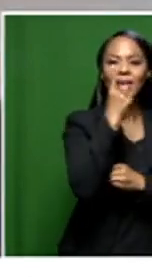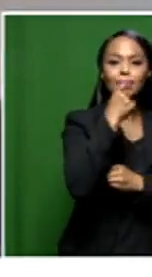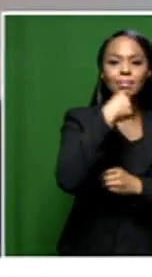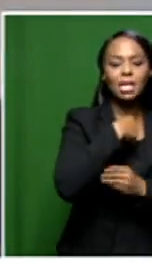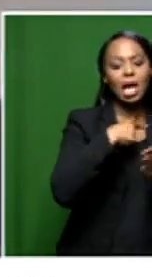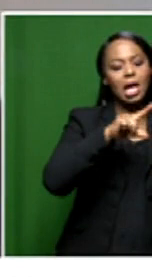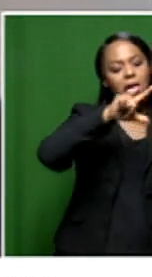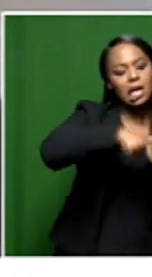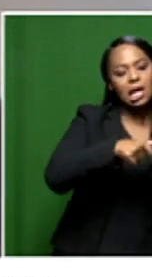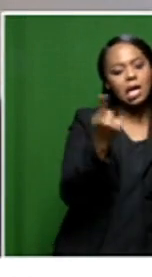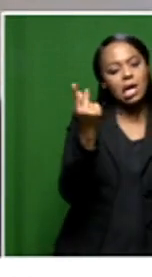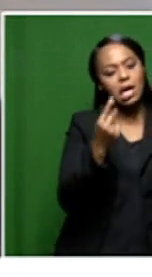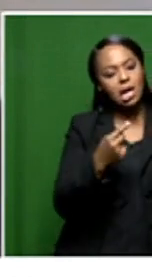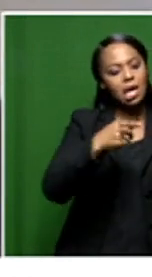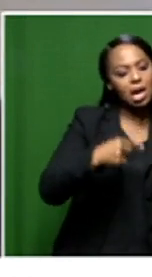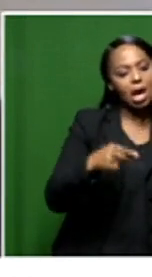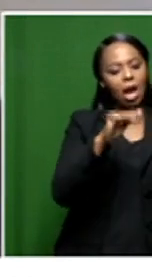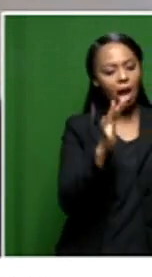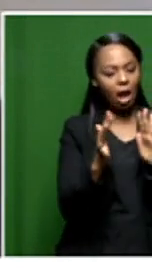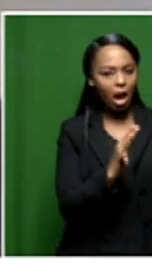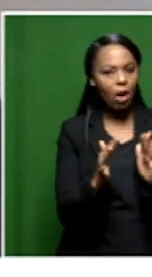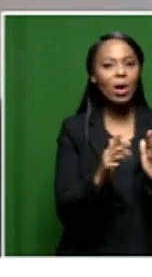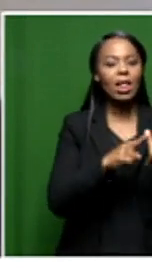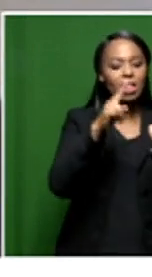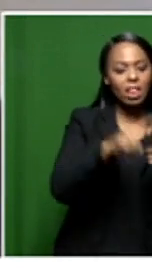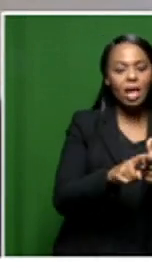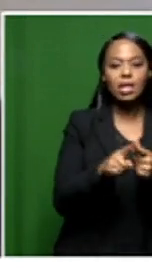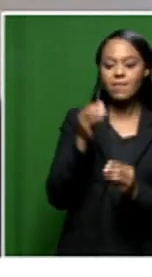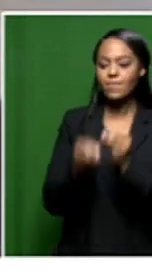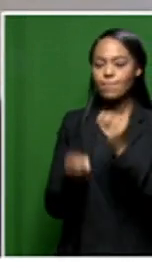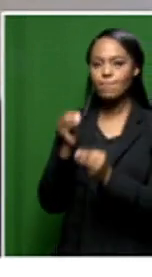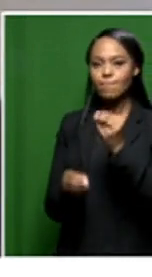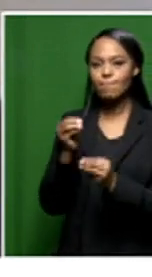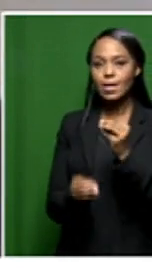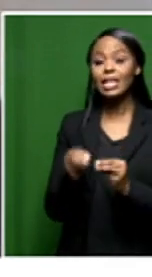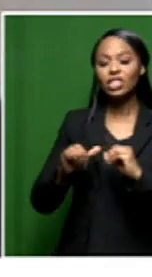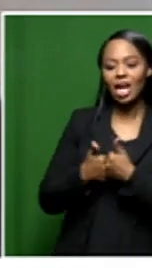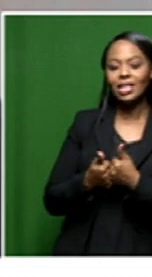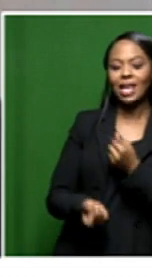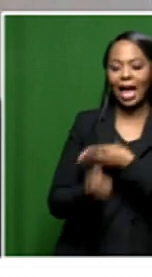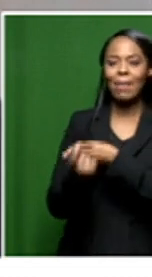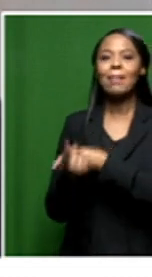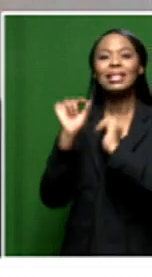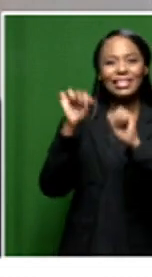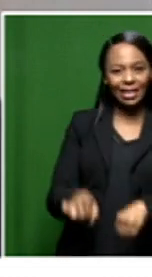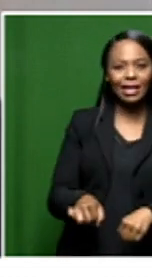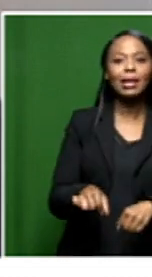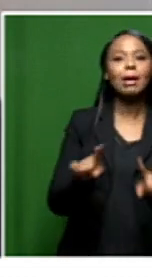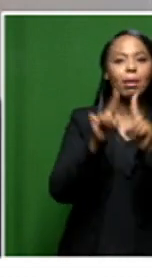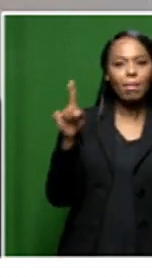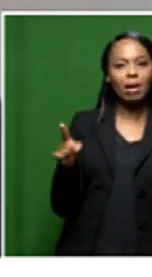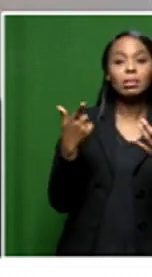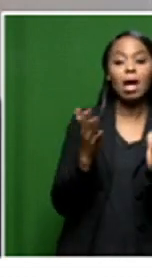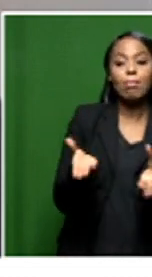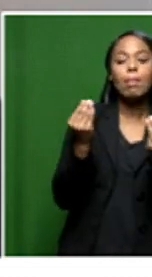obviously conceptually, and then I actually went into the physical design, and there was many challenges that were involved. And I was actually able to overcome these